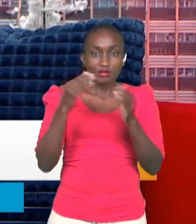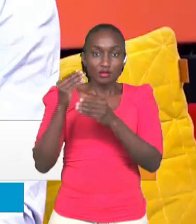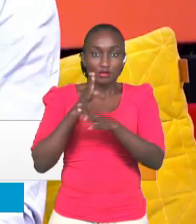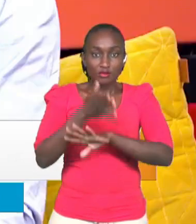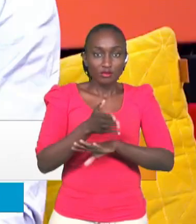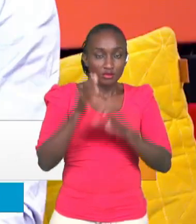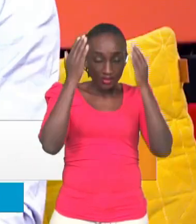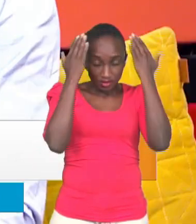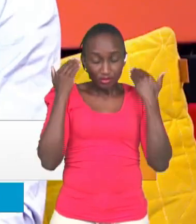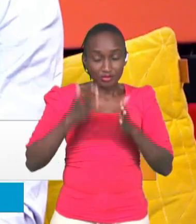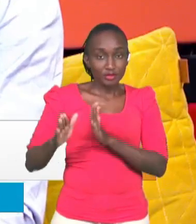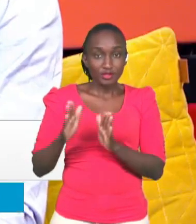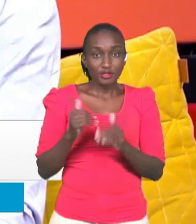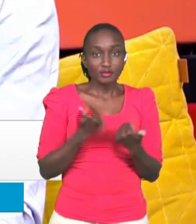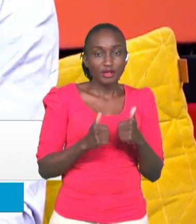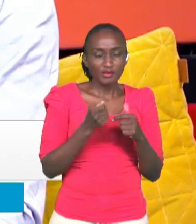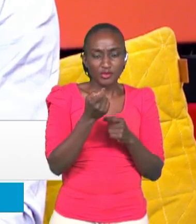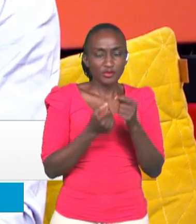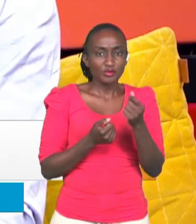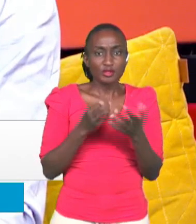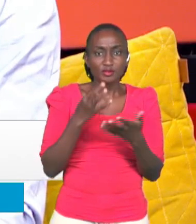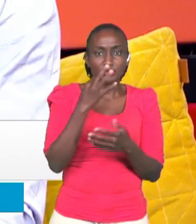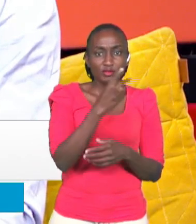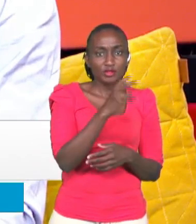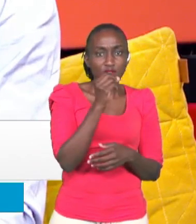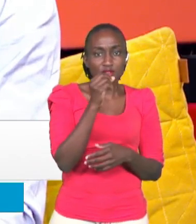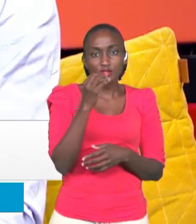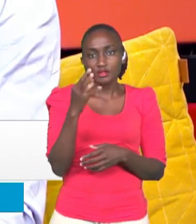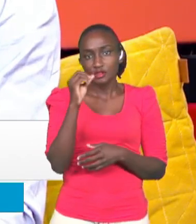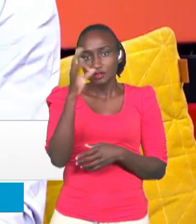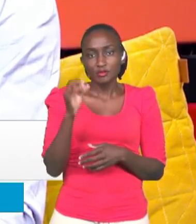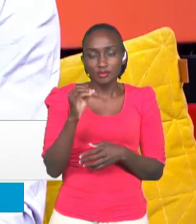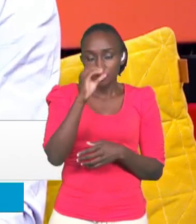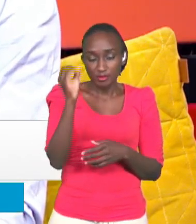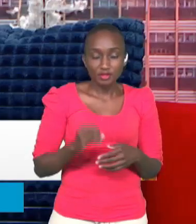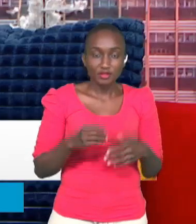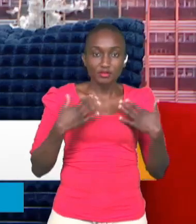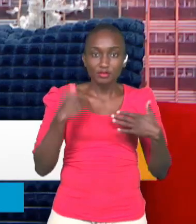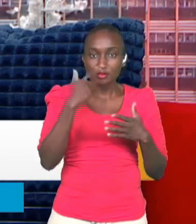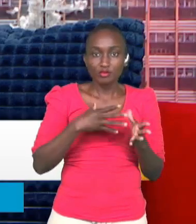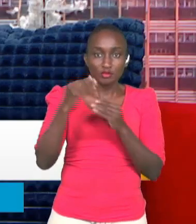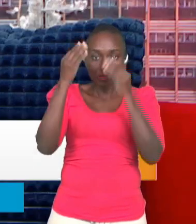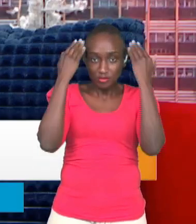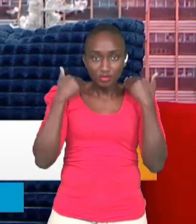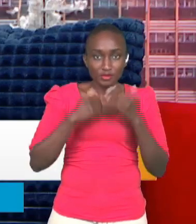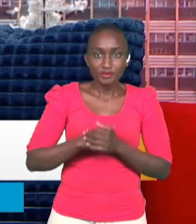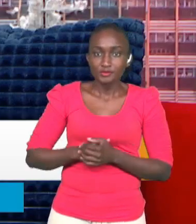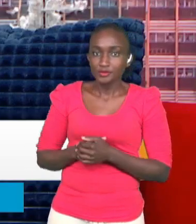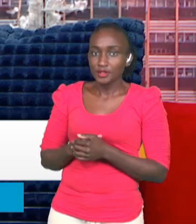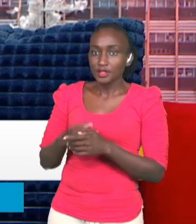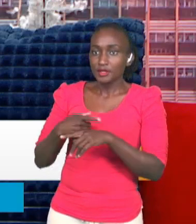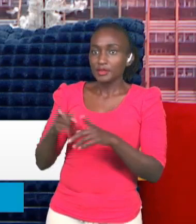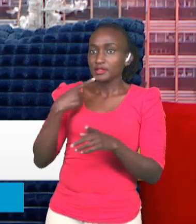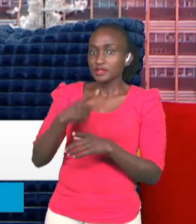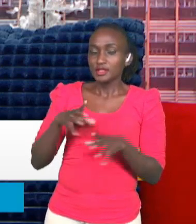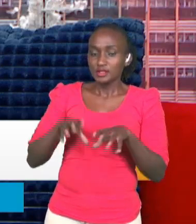process. Very few, I'd say maybe 20-30% are the ones who go to court. Okay. To have the but official they, but they say it takes so much time, even